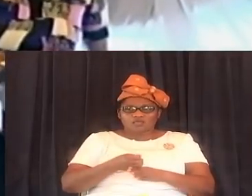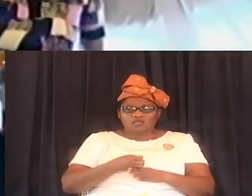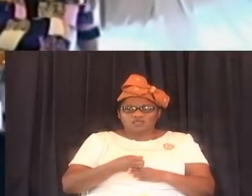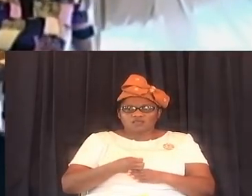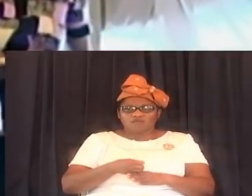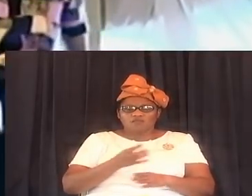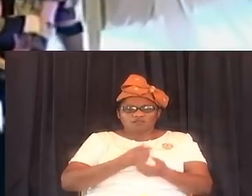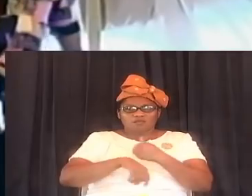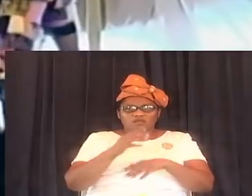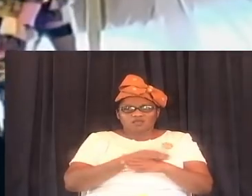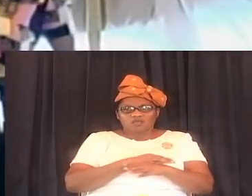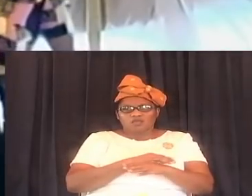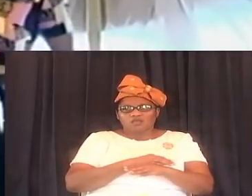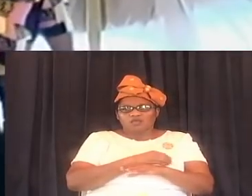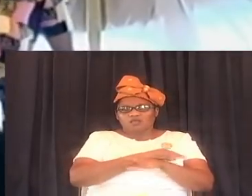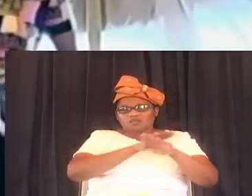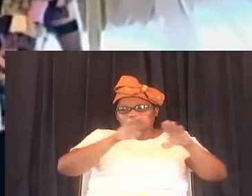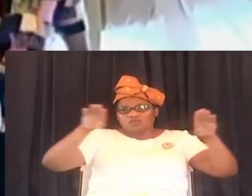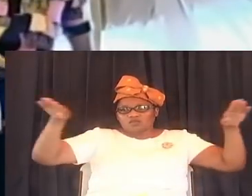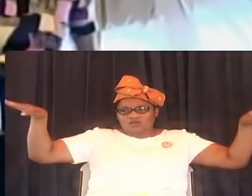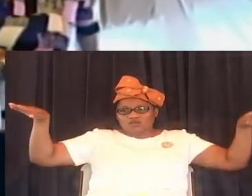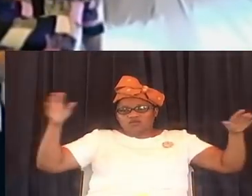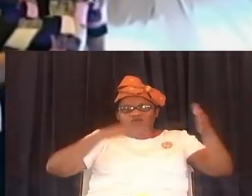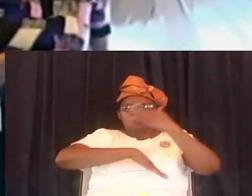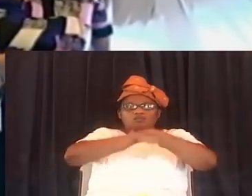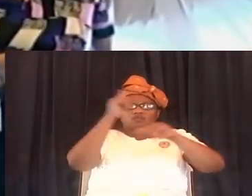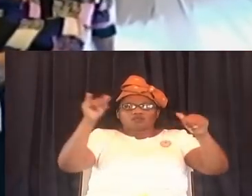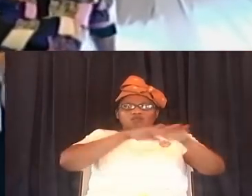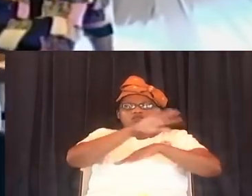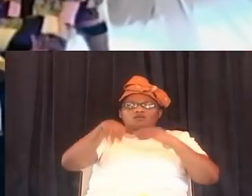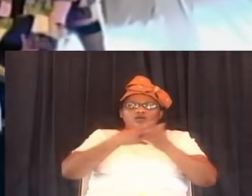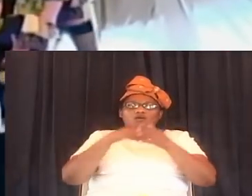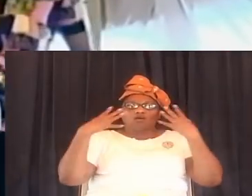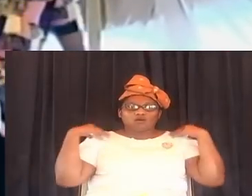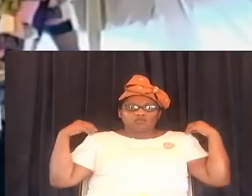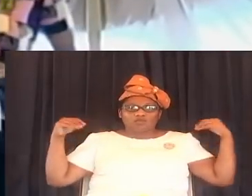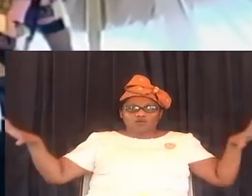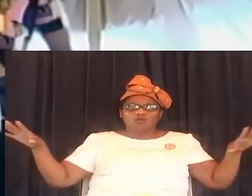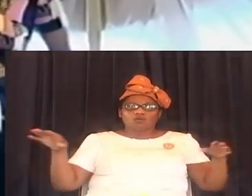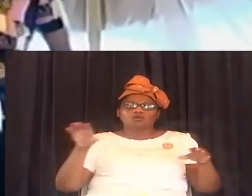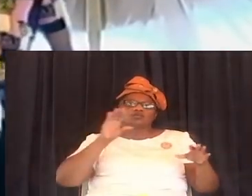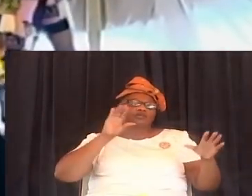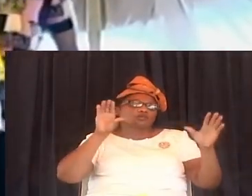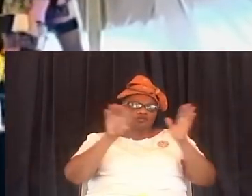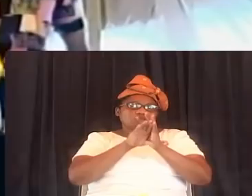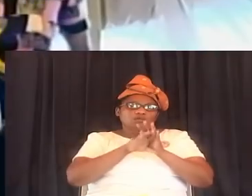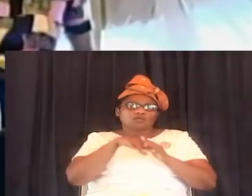heavens, and all their host have I commanded. I have raised him up